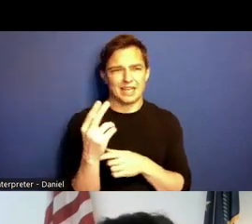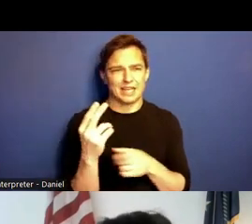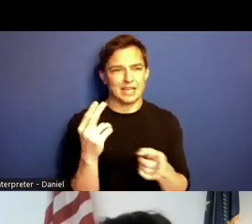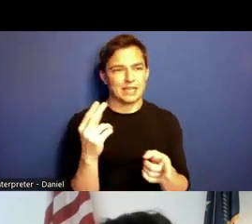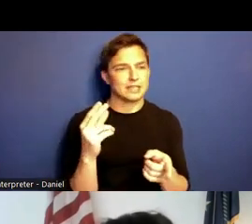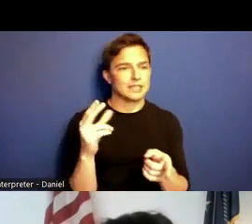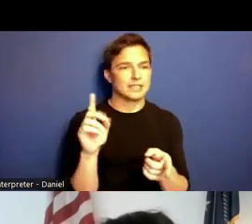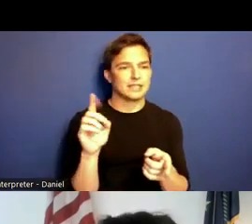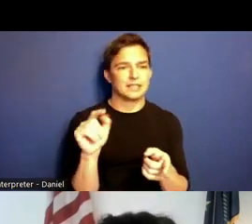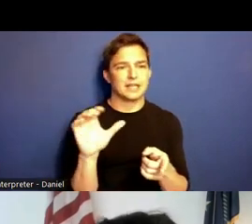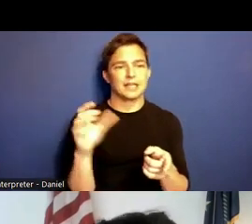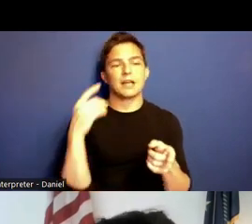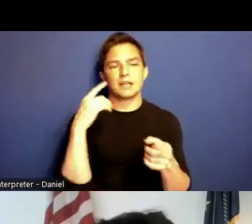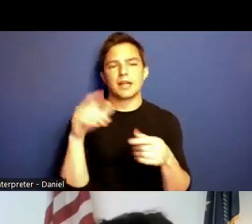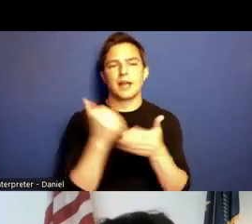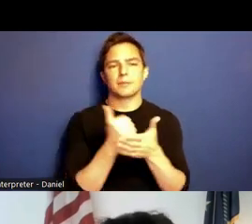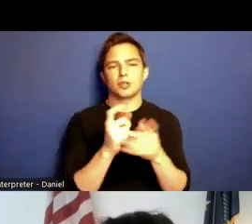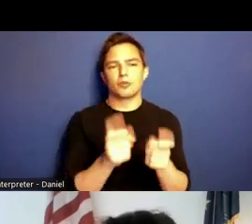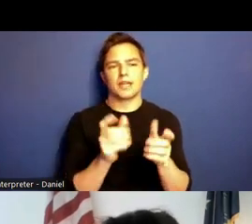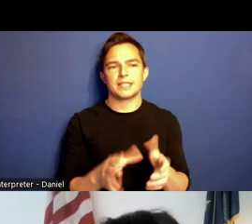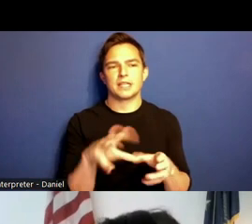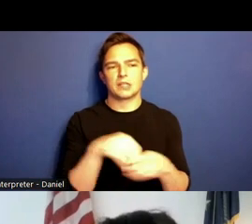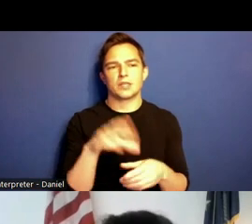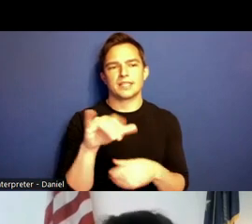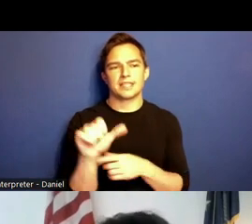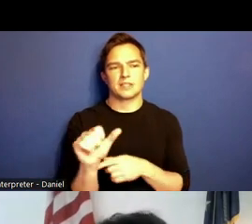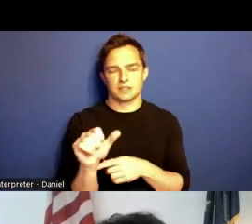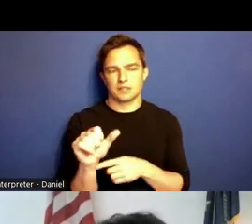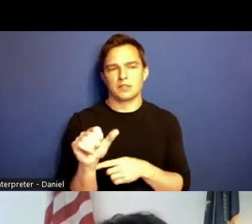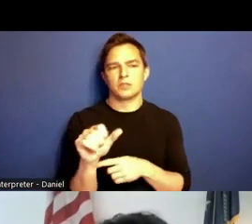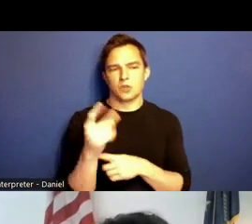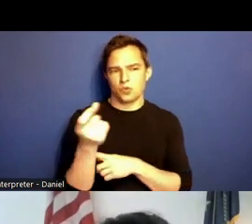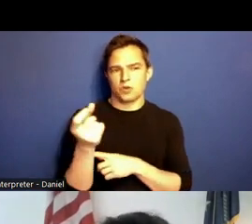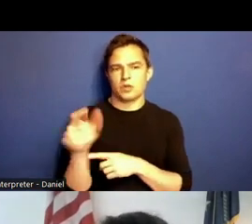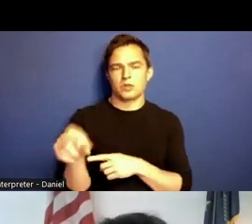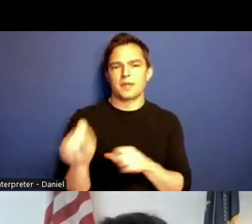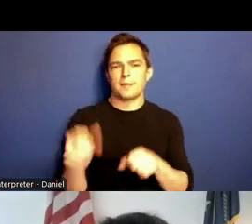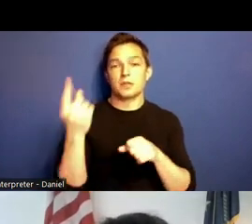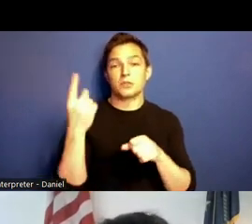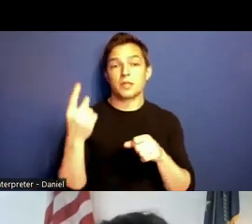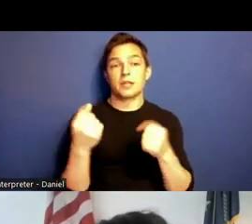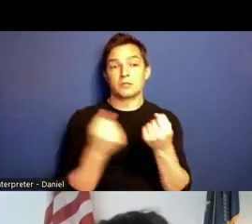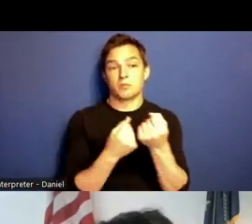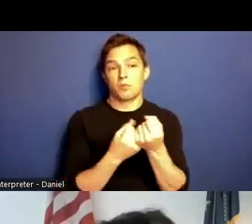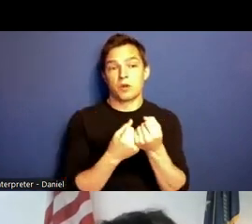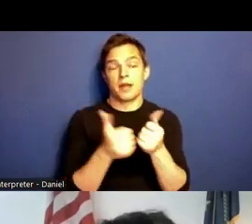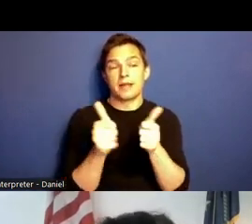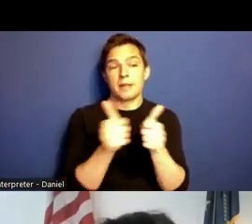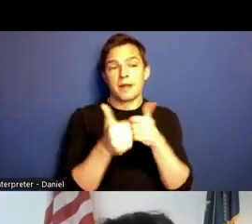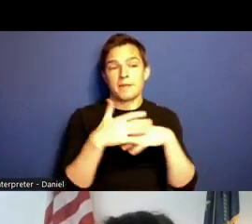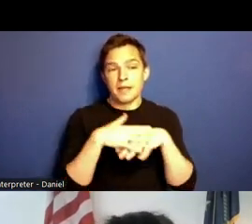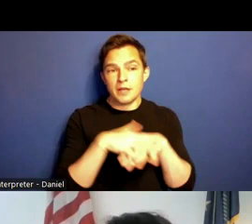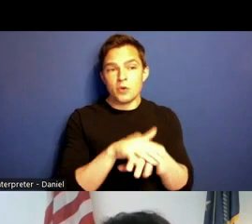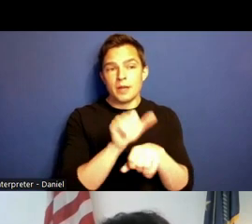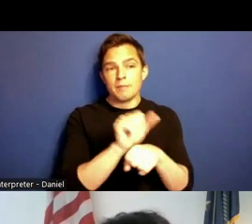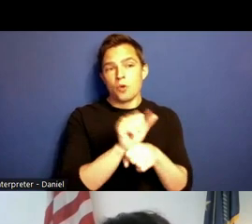it helps grantees, including SILs, to understand and support competitive integrated